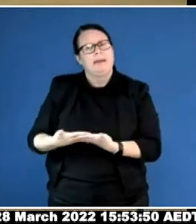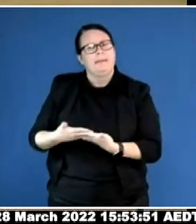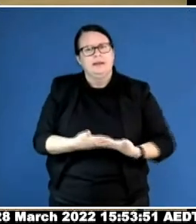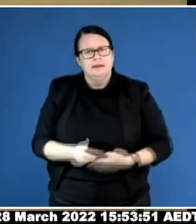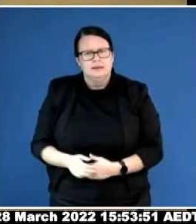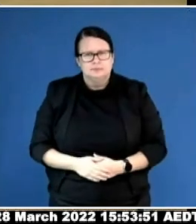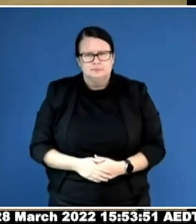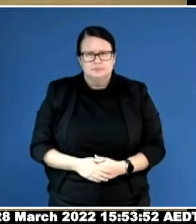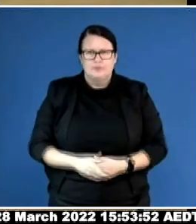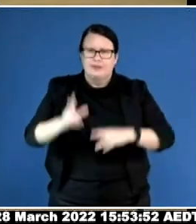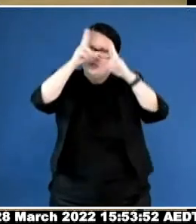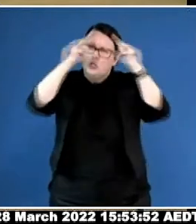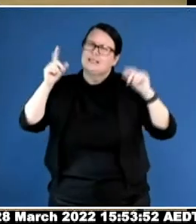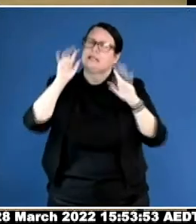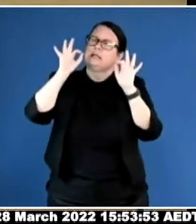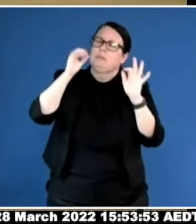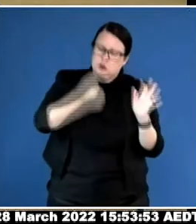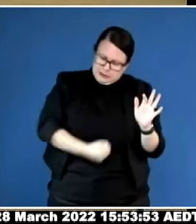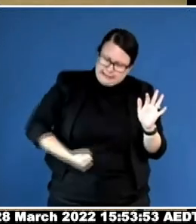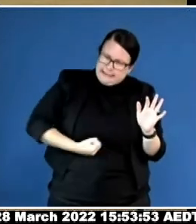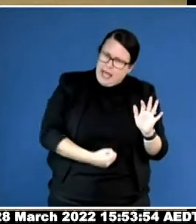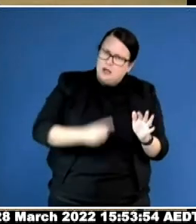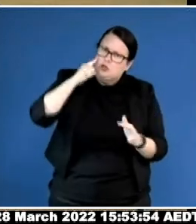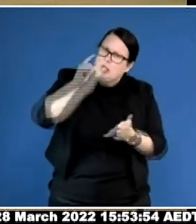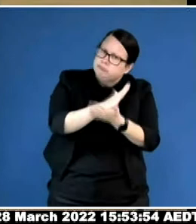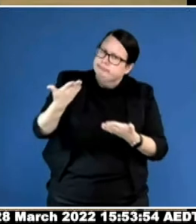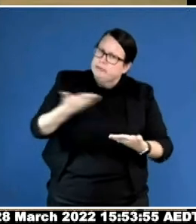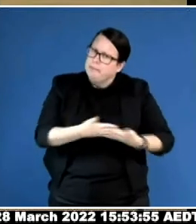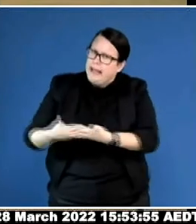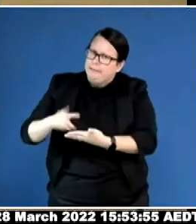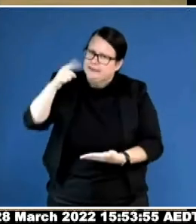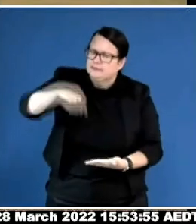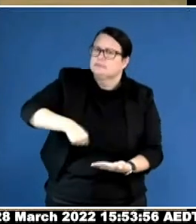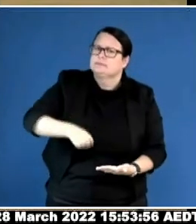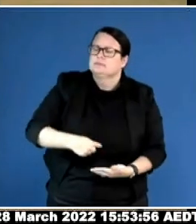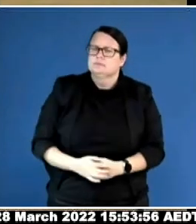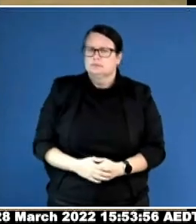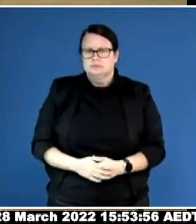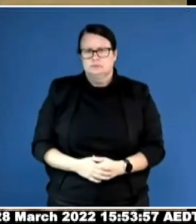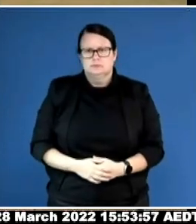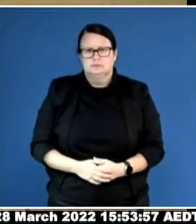Then a nurse said that they would have to do a scan first to double check the status of the pregnancy.